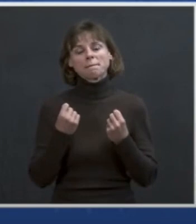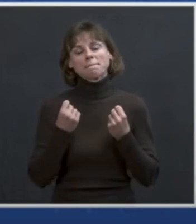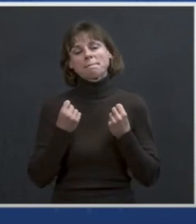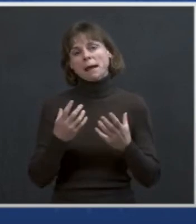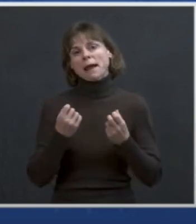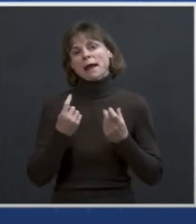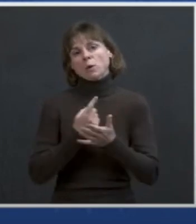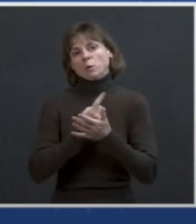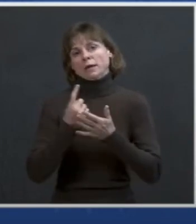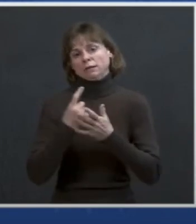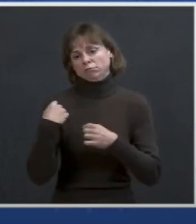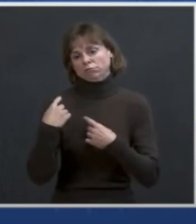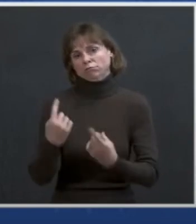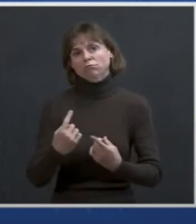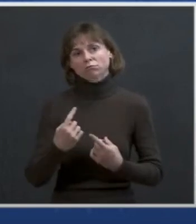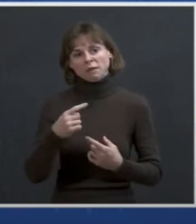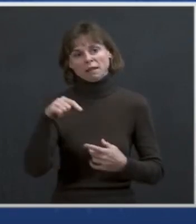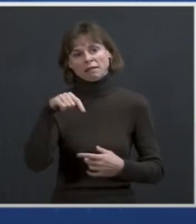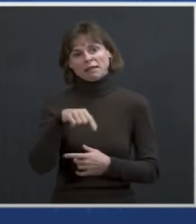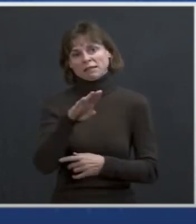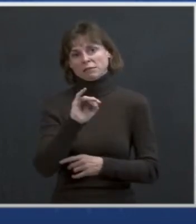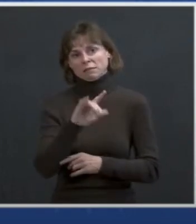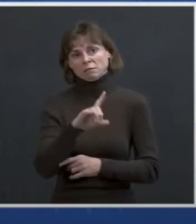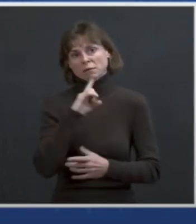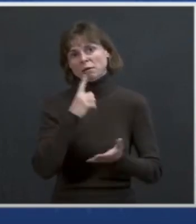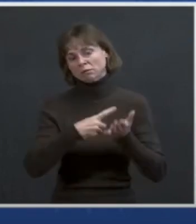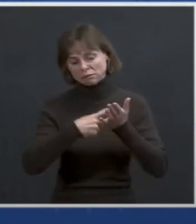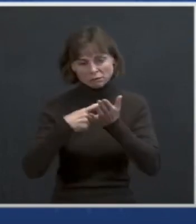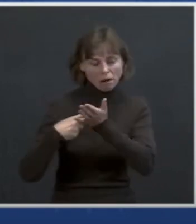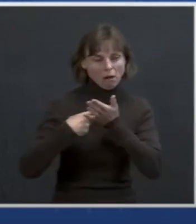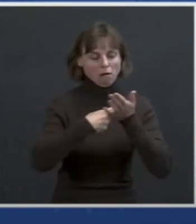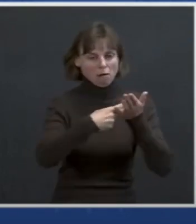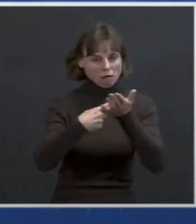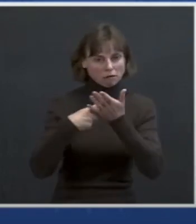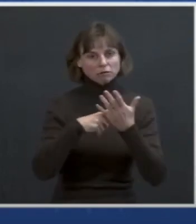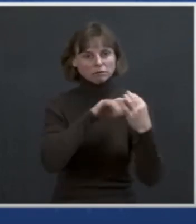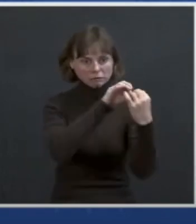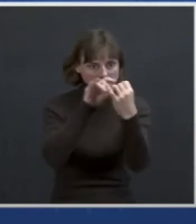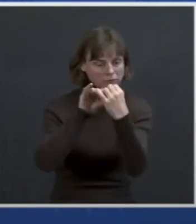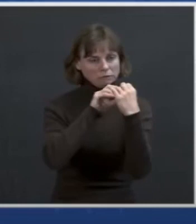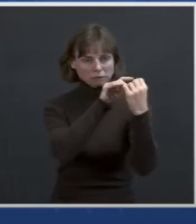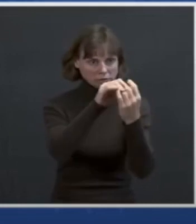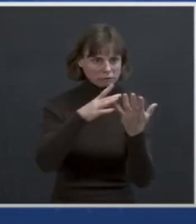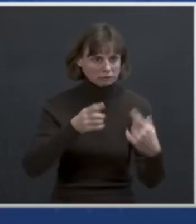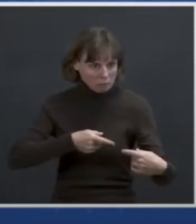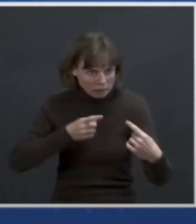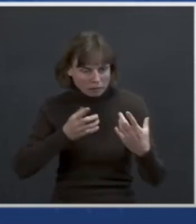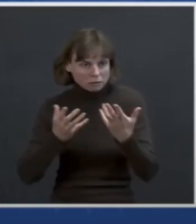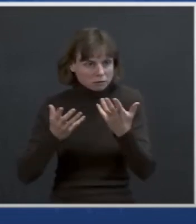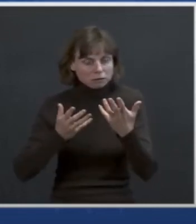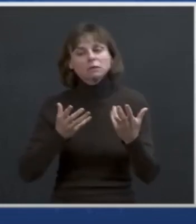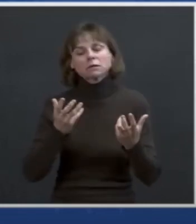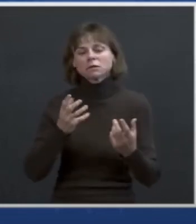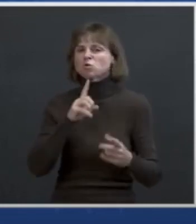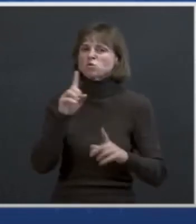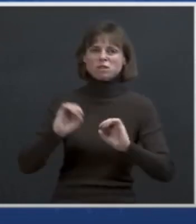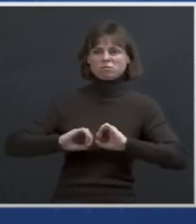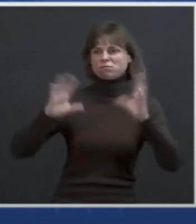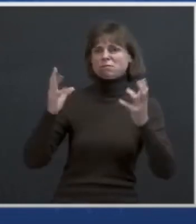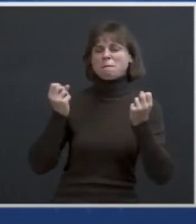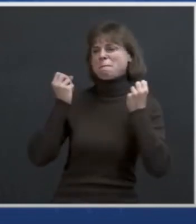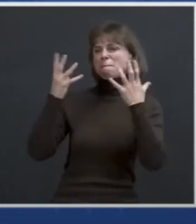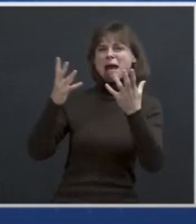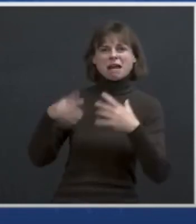debated, it's clear that an overwhelming percentage of the American people, Democrats,